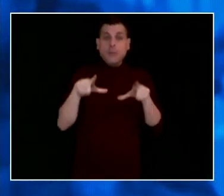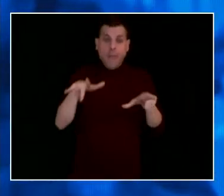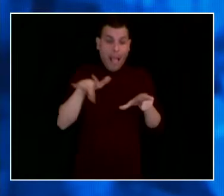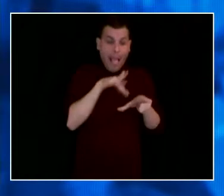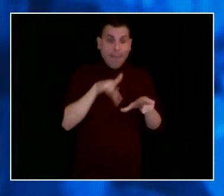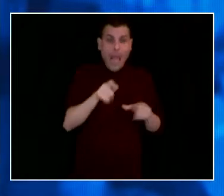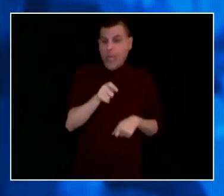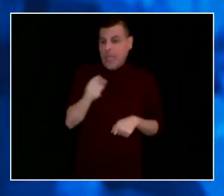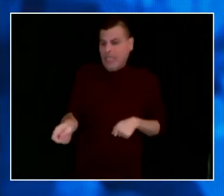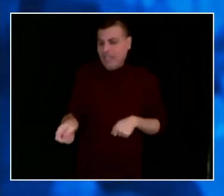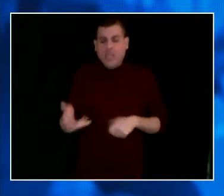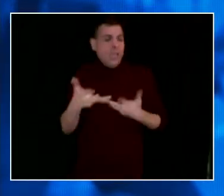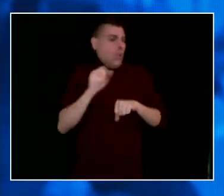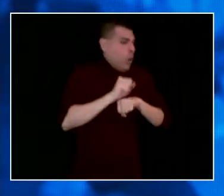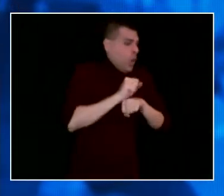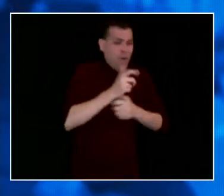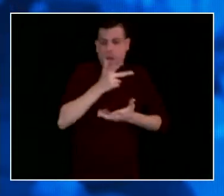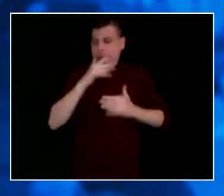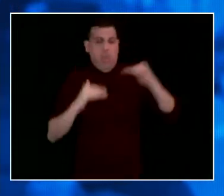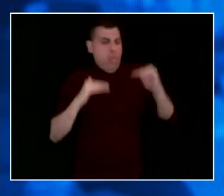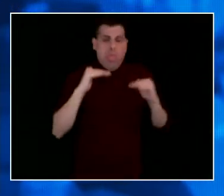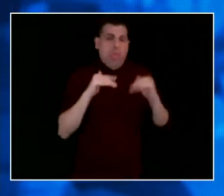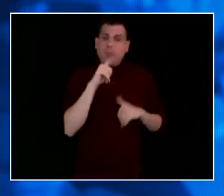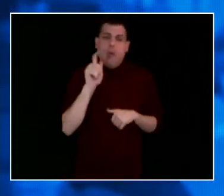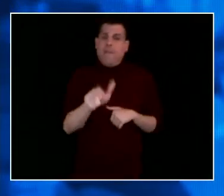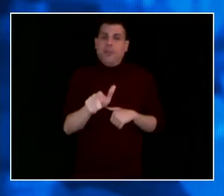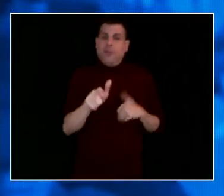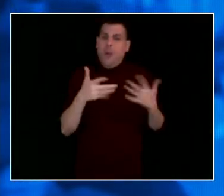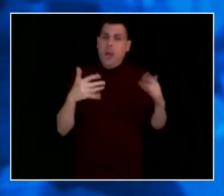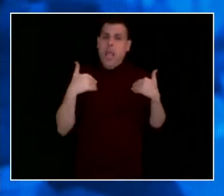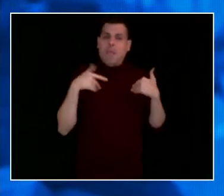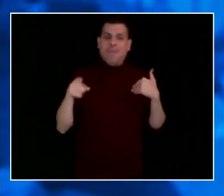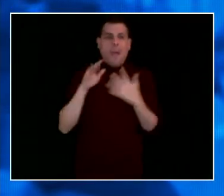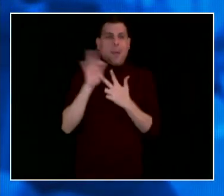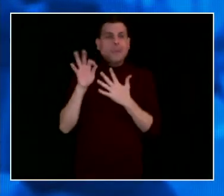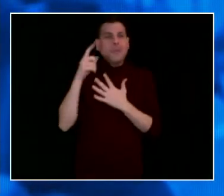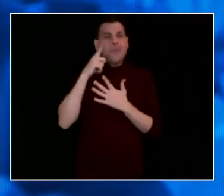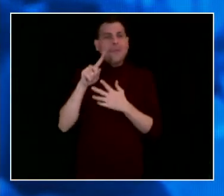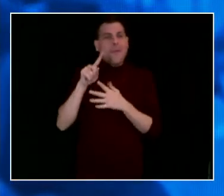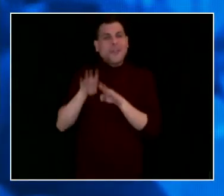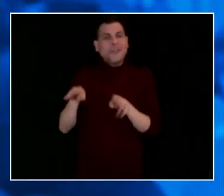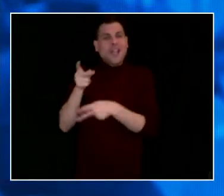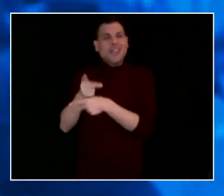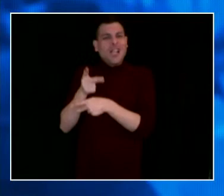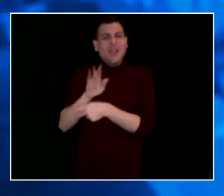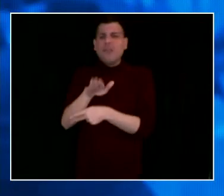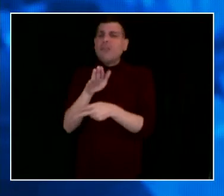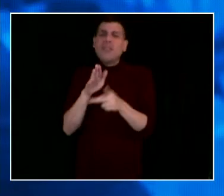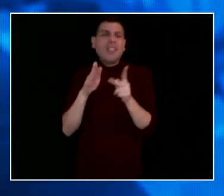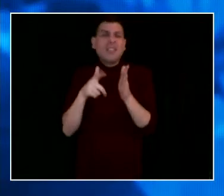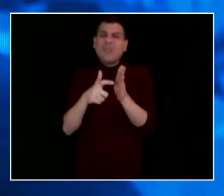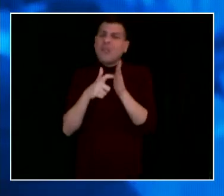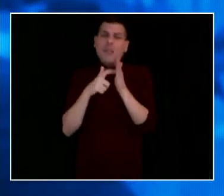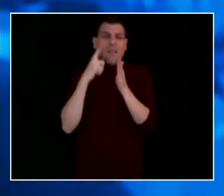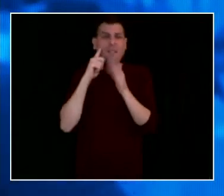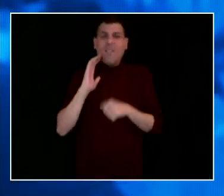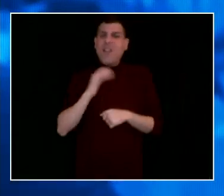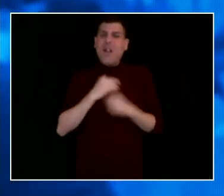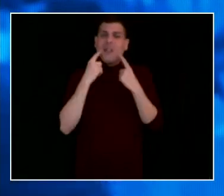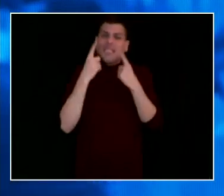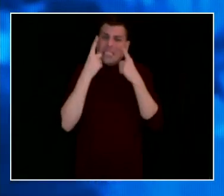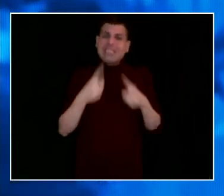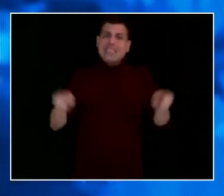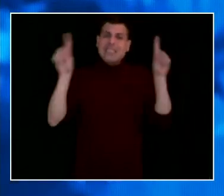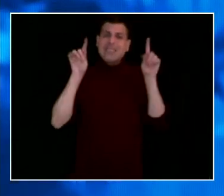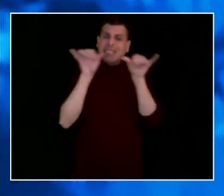a living. Childcare is an essential part of our education system, a place for our children to